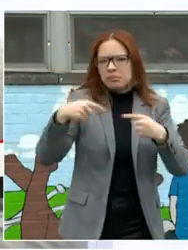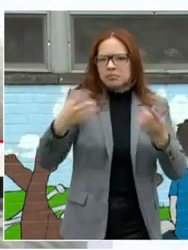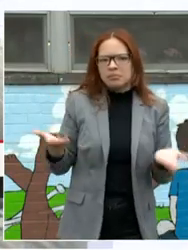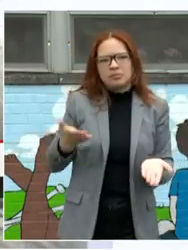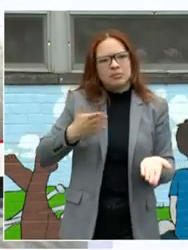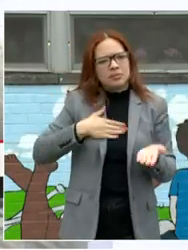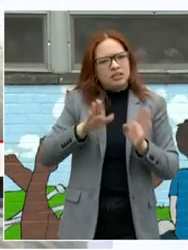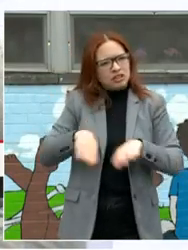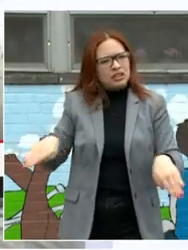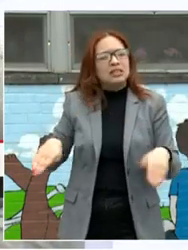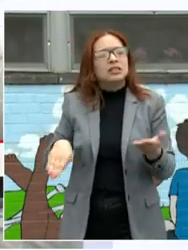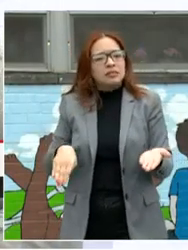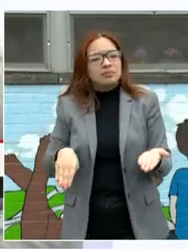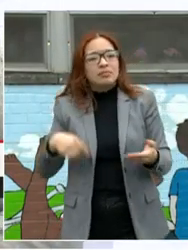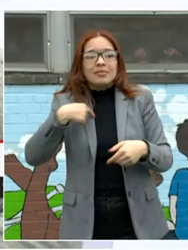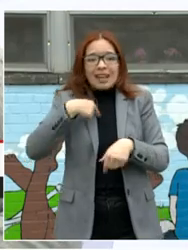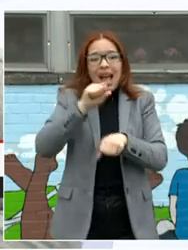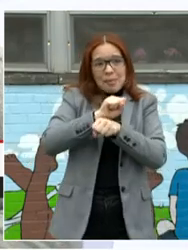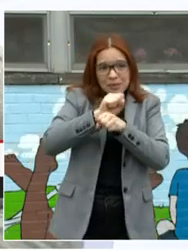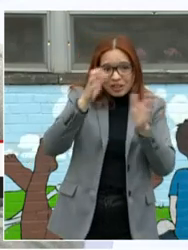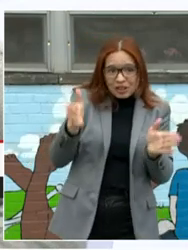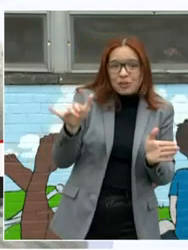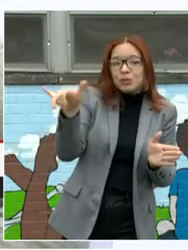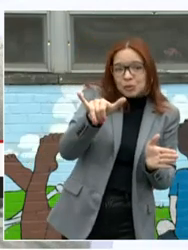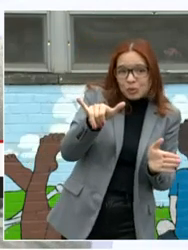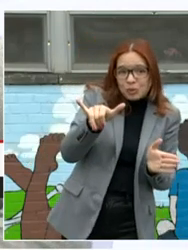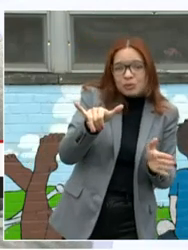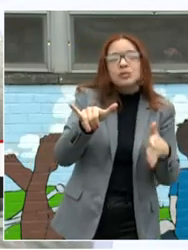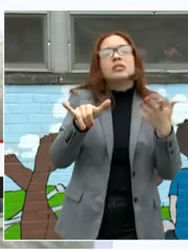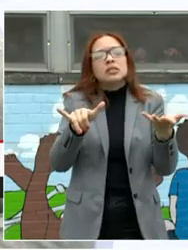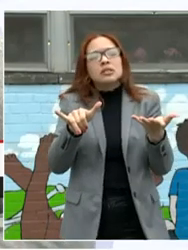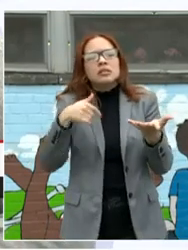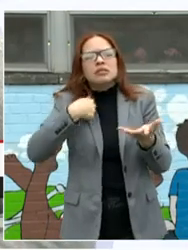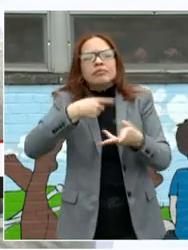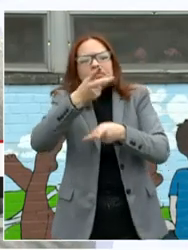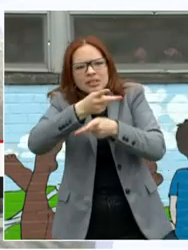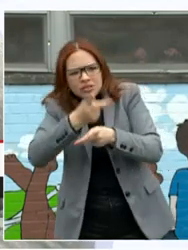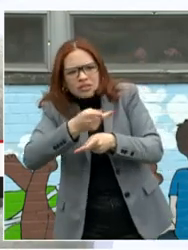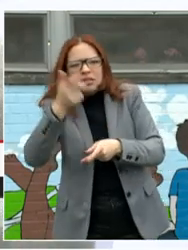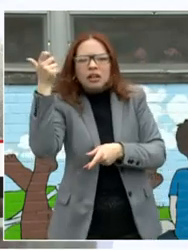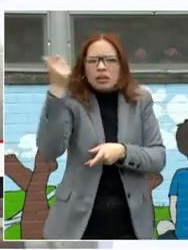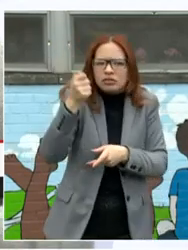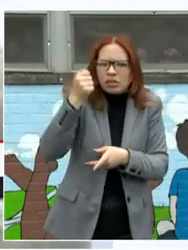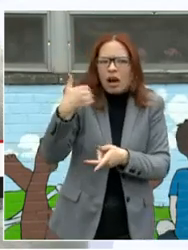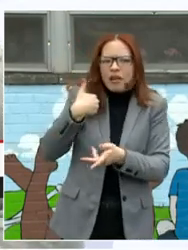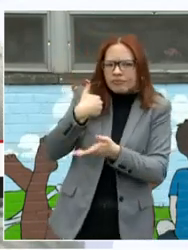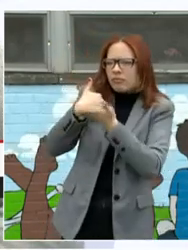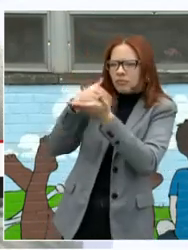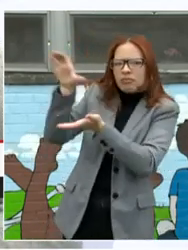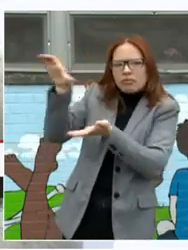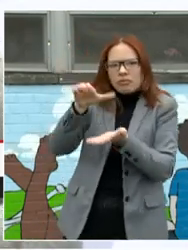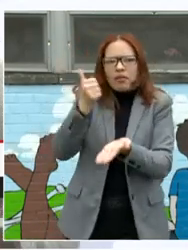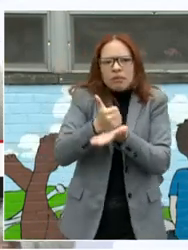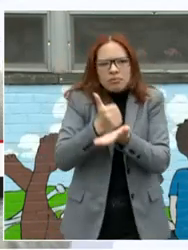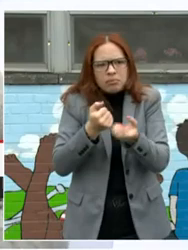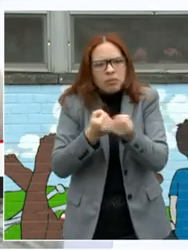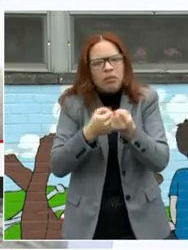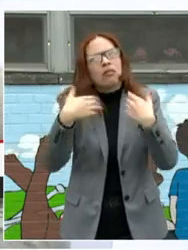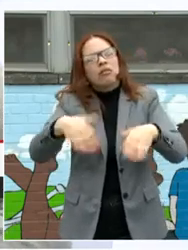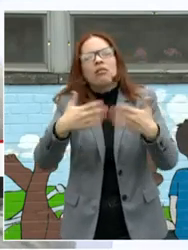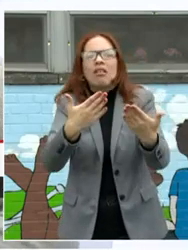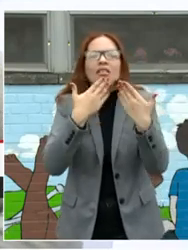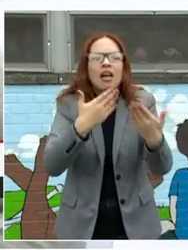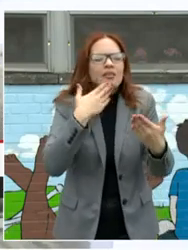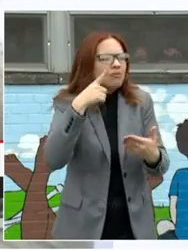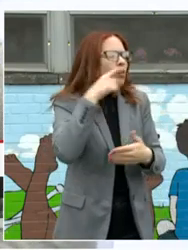who benefits from child care subsidy, I would like to start by saying thank you for all that you do for the ECE